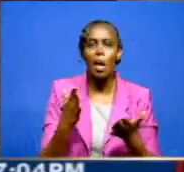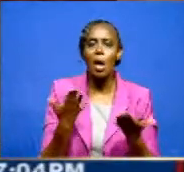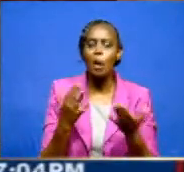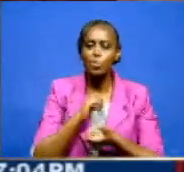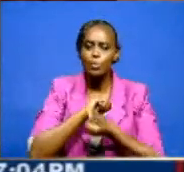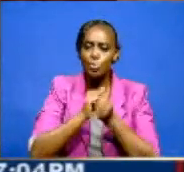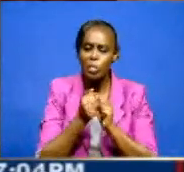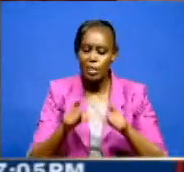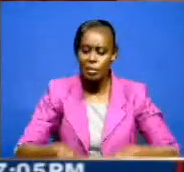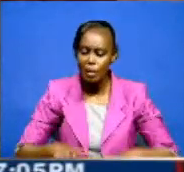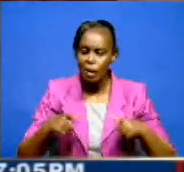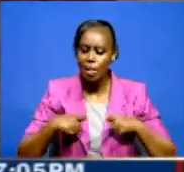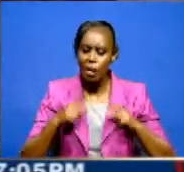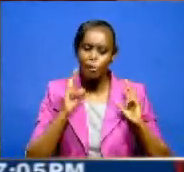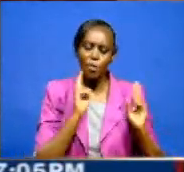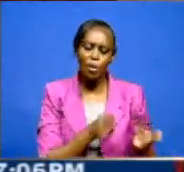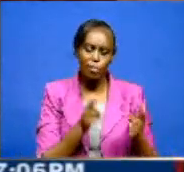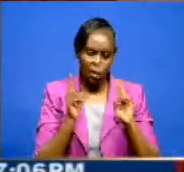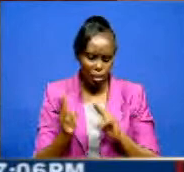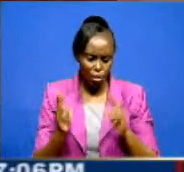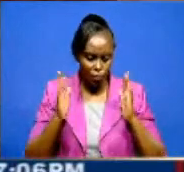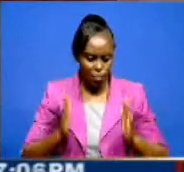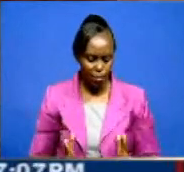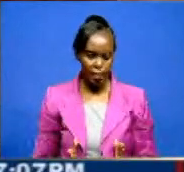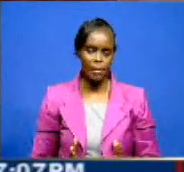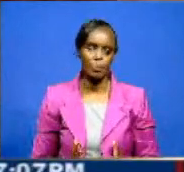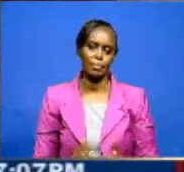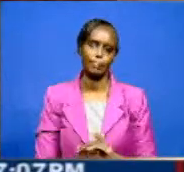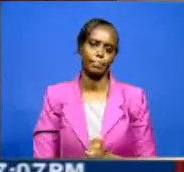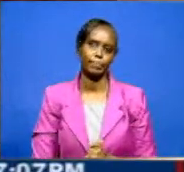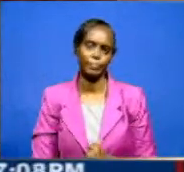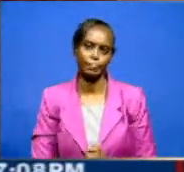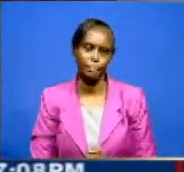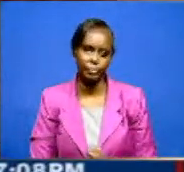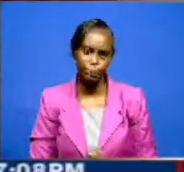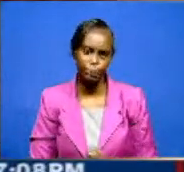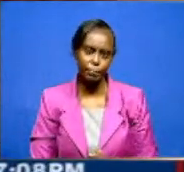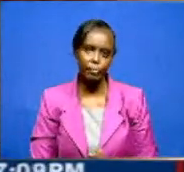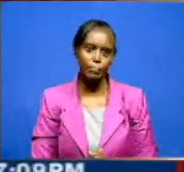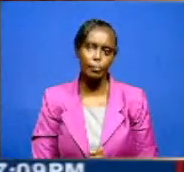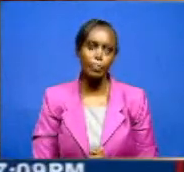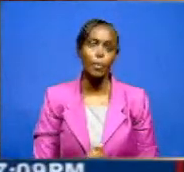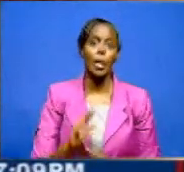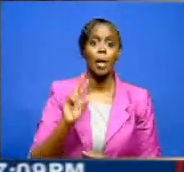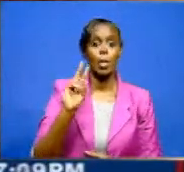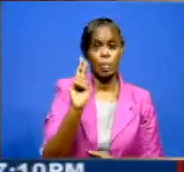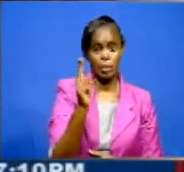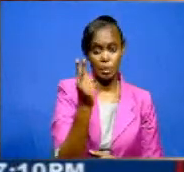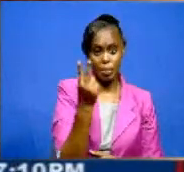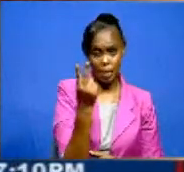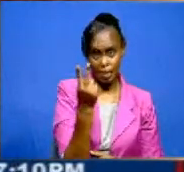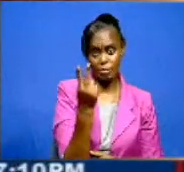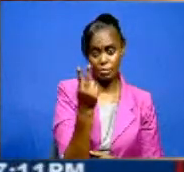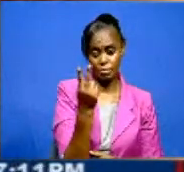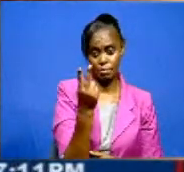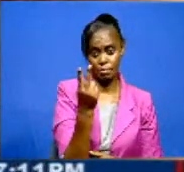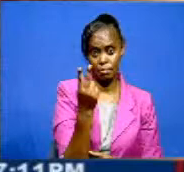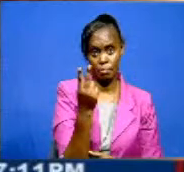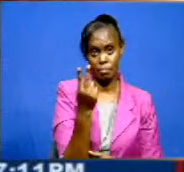the livelihoods of the common person in this country. Mr. Speaker, the second thing that impresses me in this bill